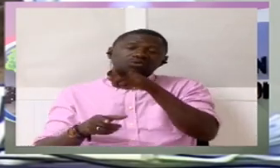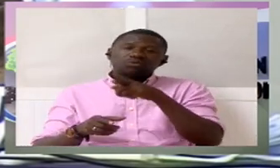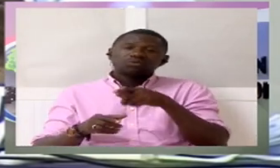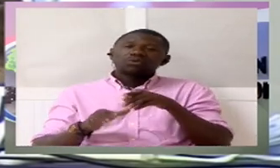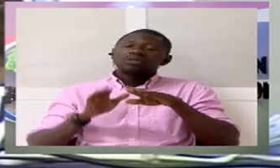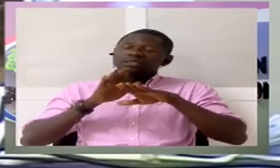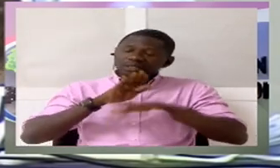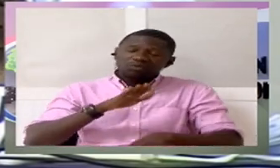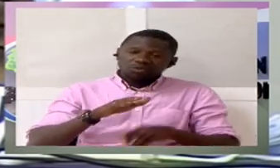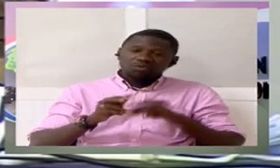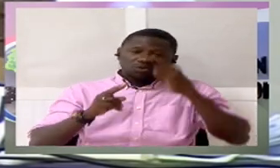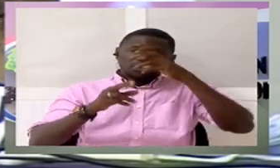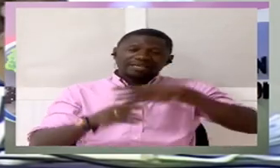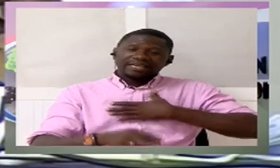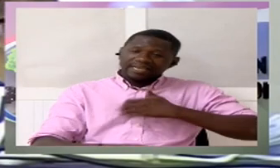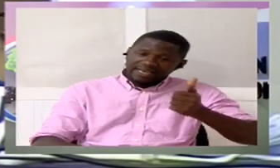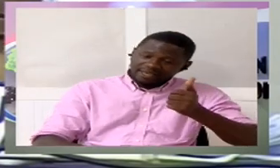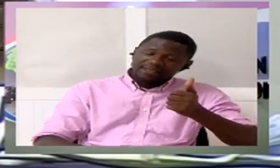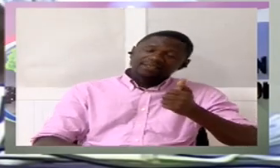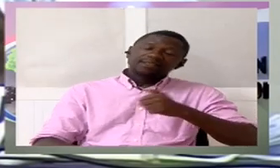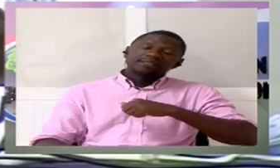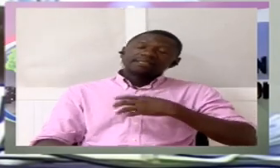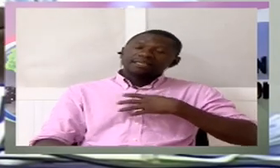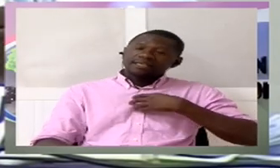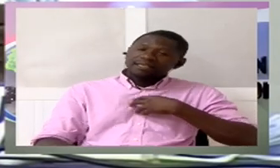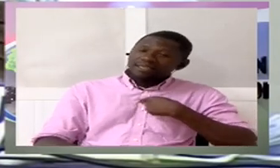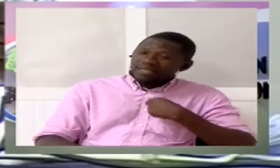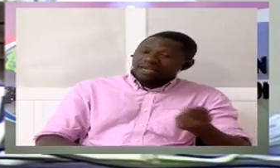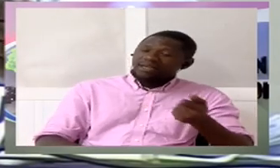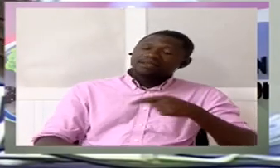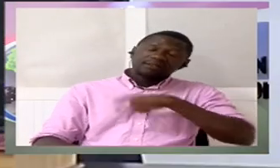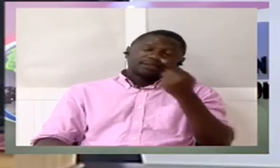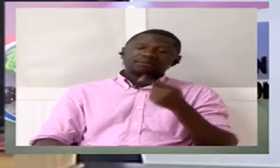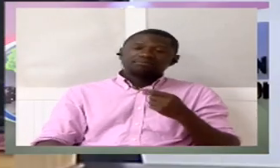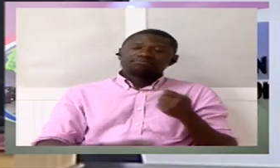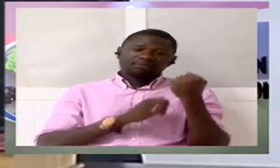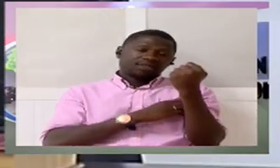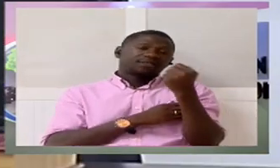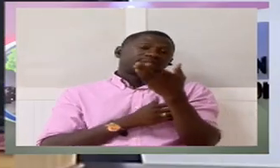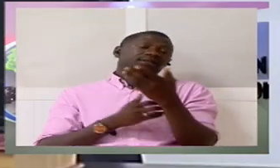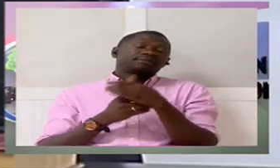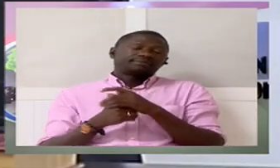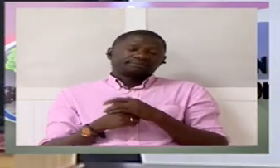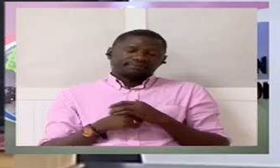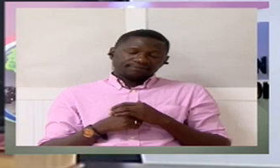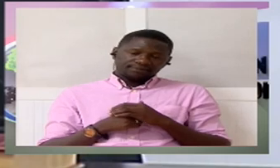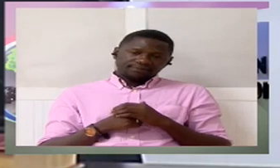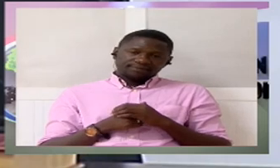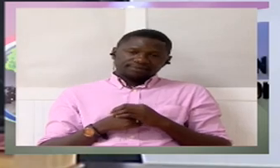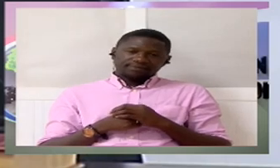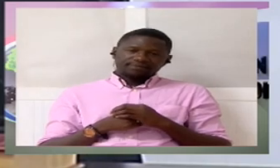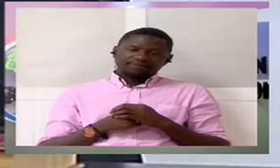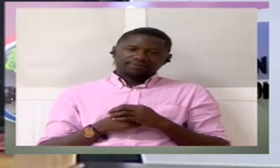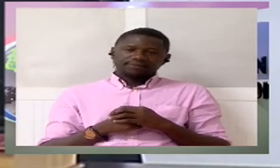and grace. Mbenyin fole yanko, kabirin tobo, fosembo, fona fulo. Fotaranya